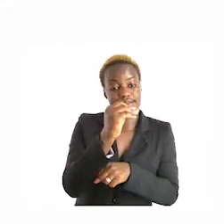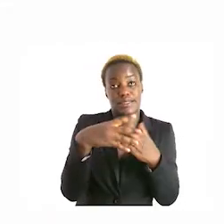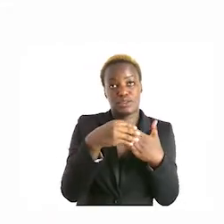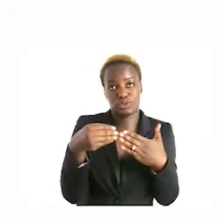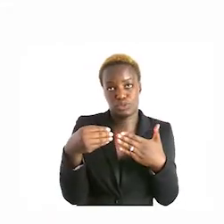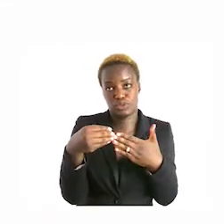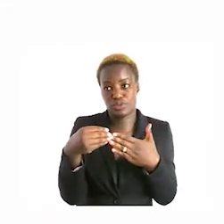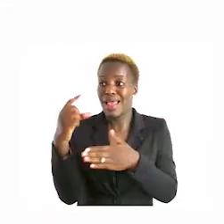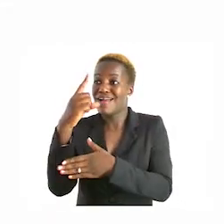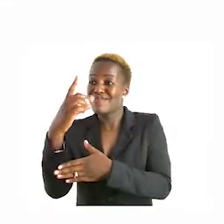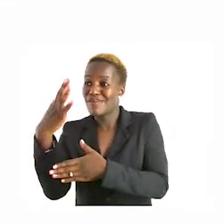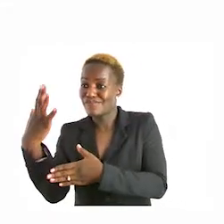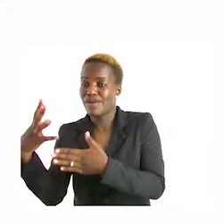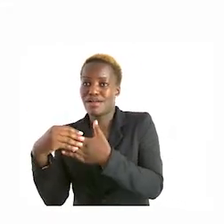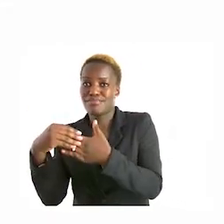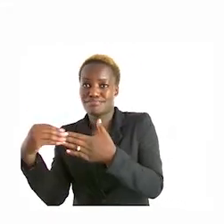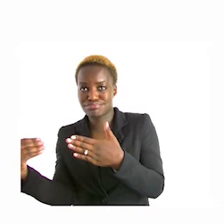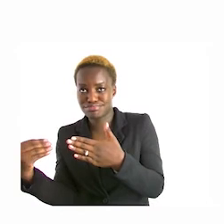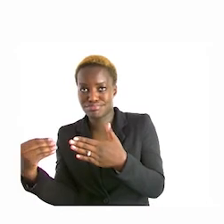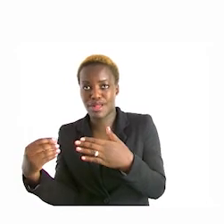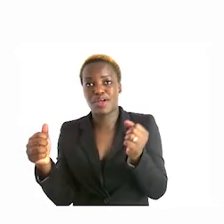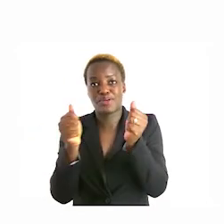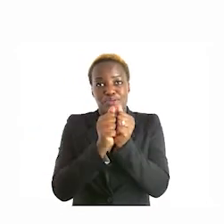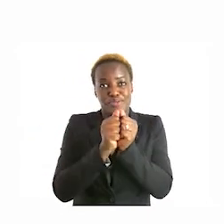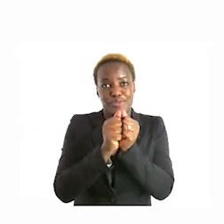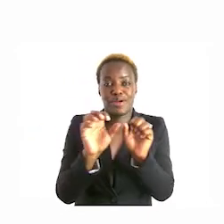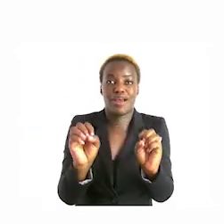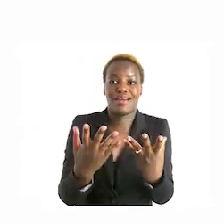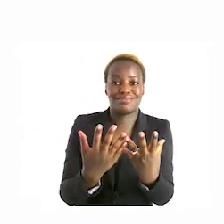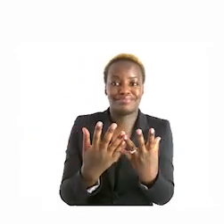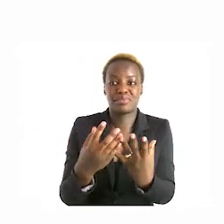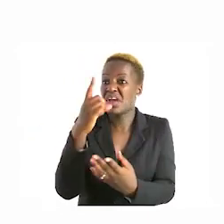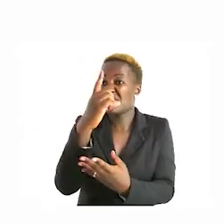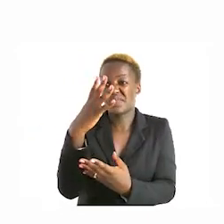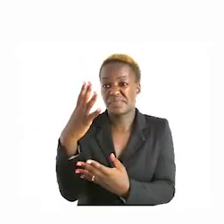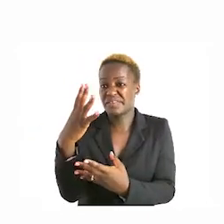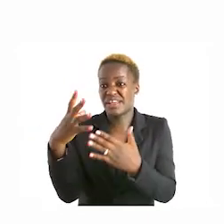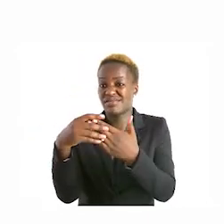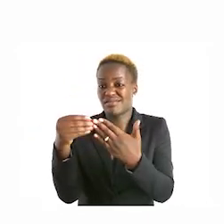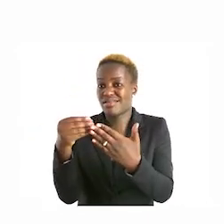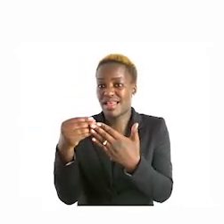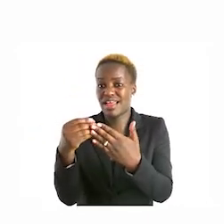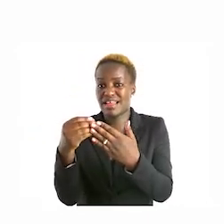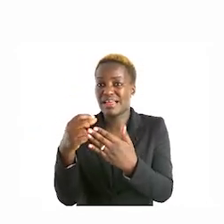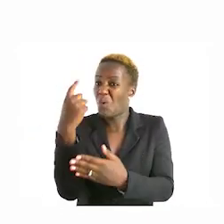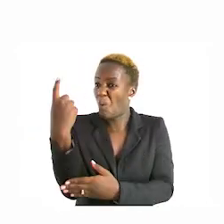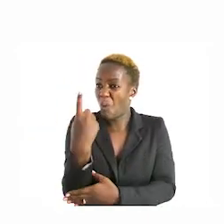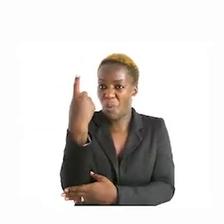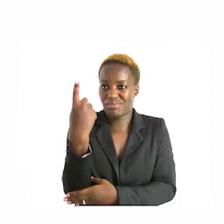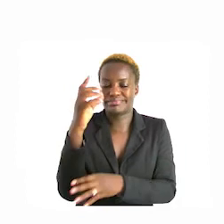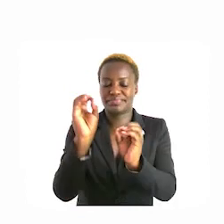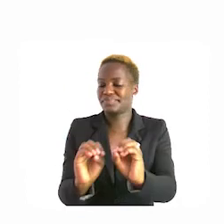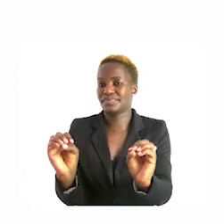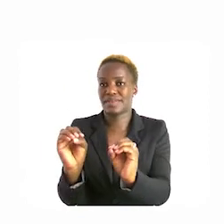plus the 15 Namibian dollar. All right. Although we actually don't have a 15 Namibian dollar as one,